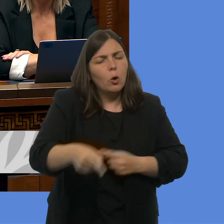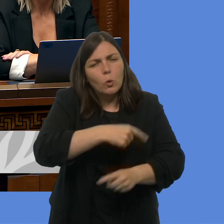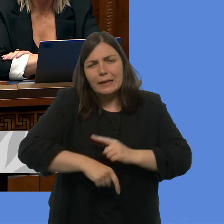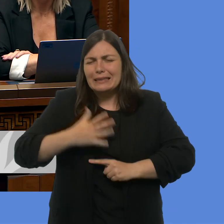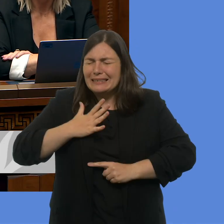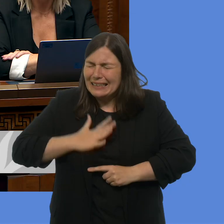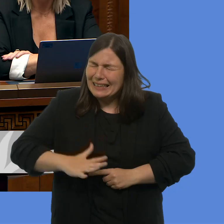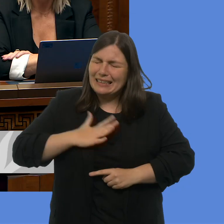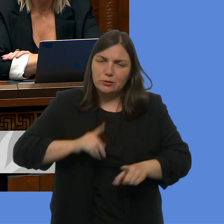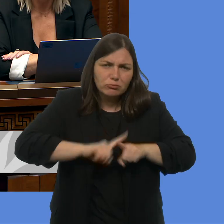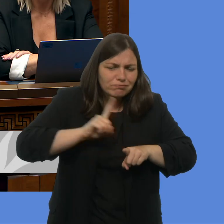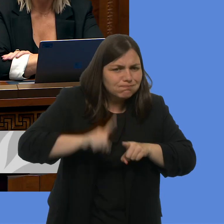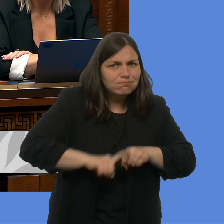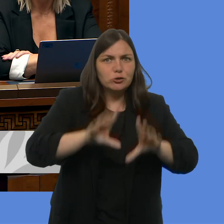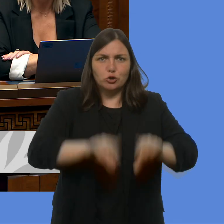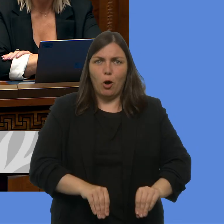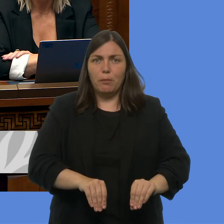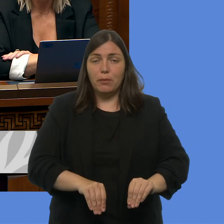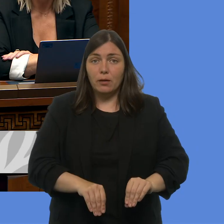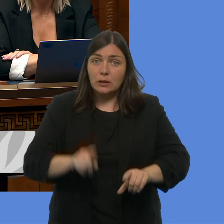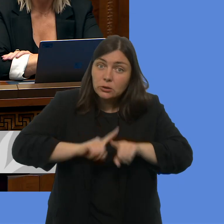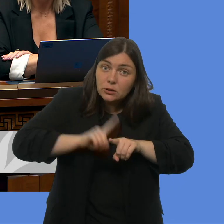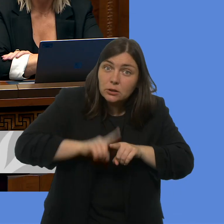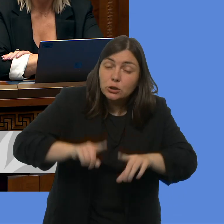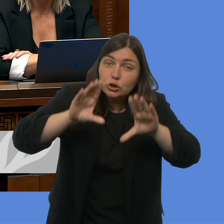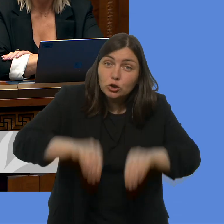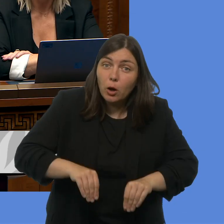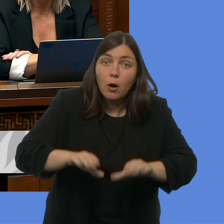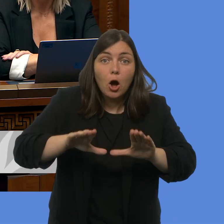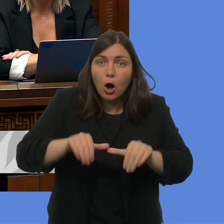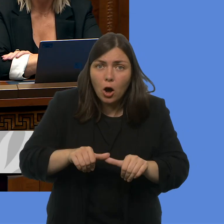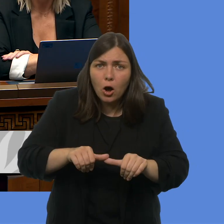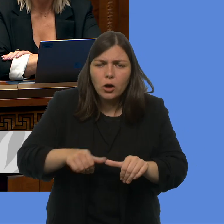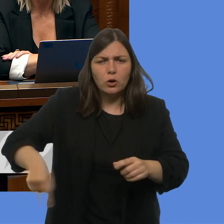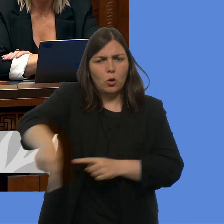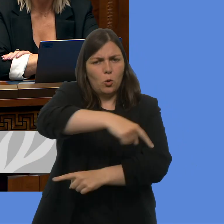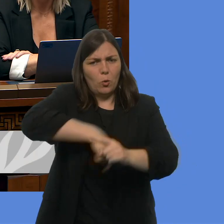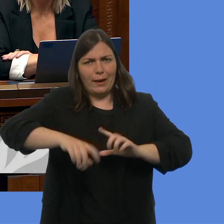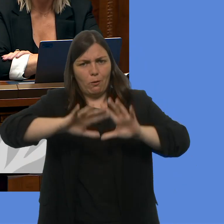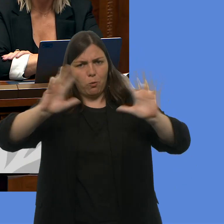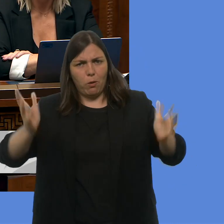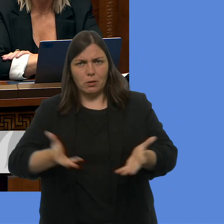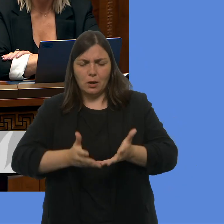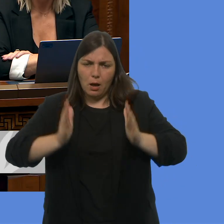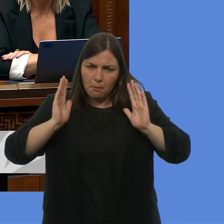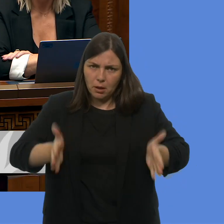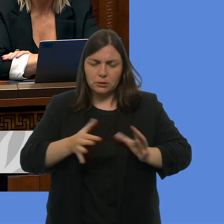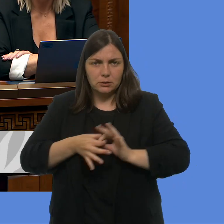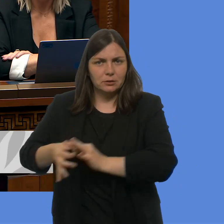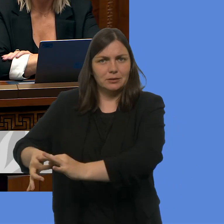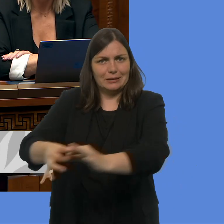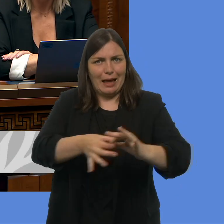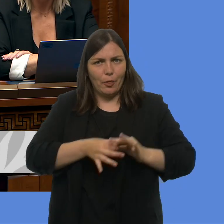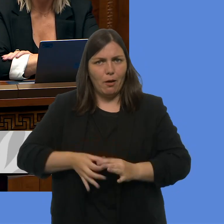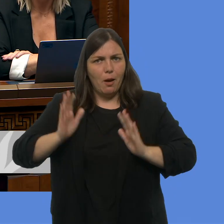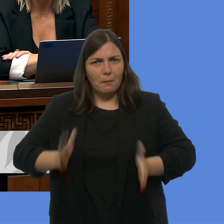for the Palestinian people. But that can only come about whenever the international community stands together, where the international community says